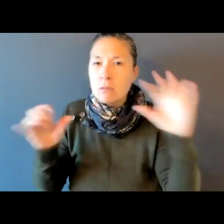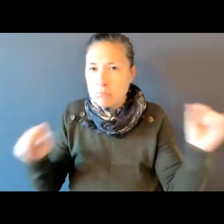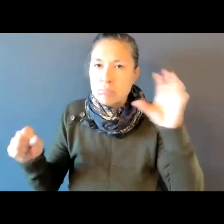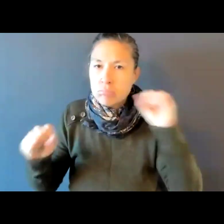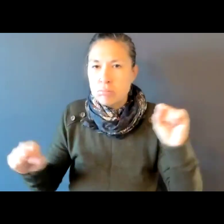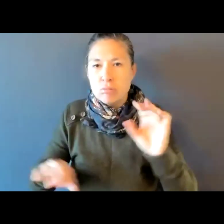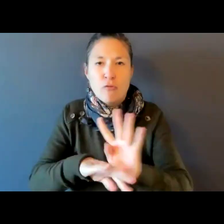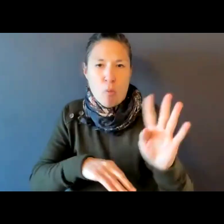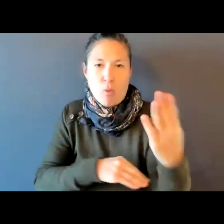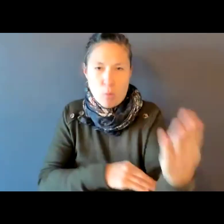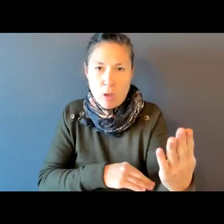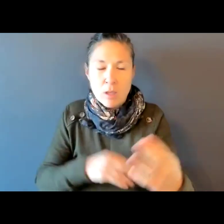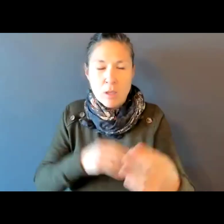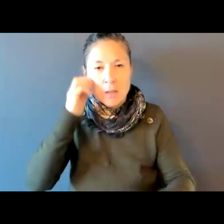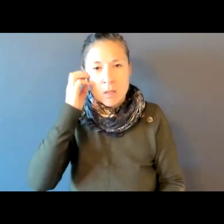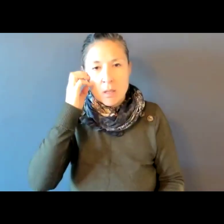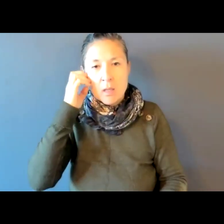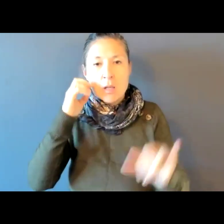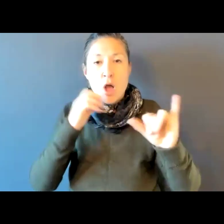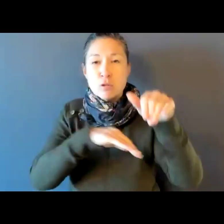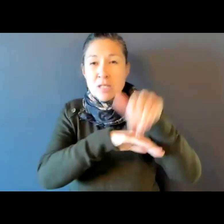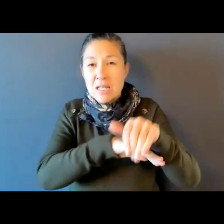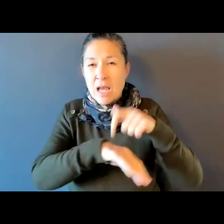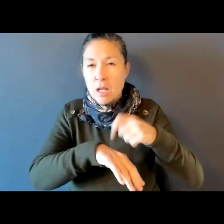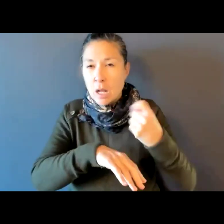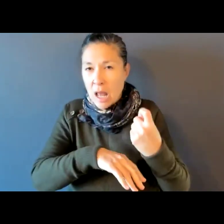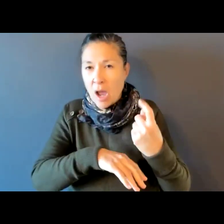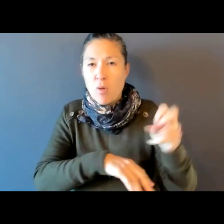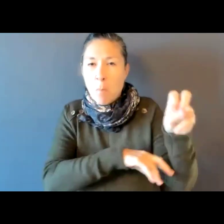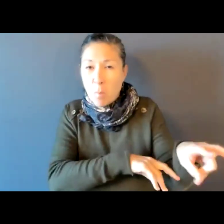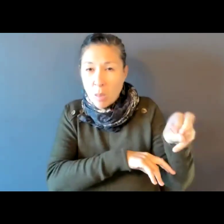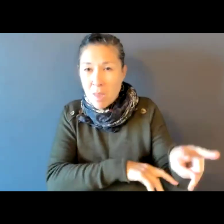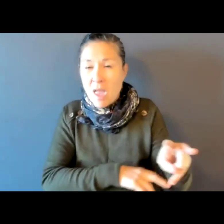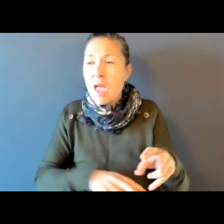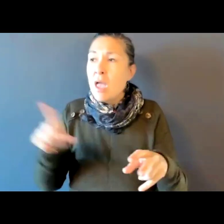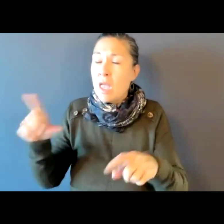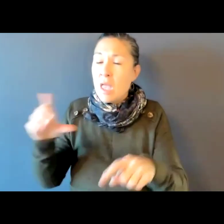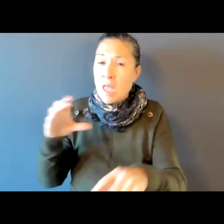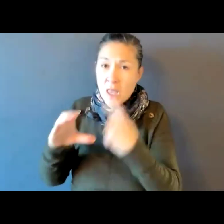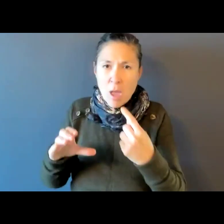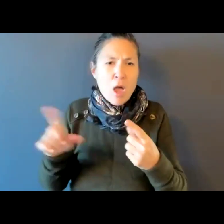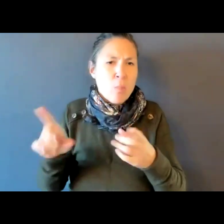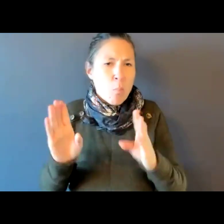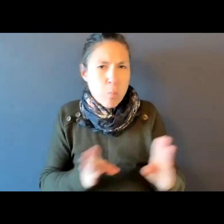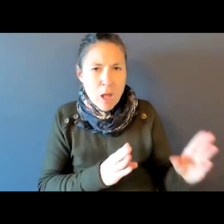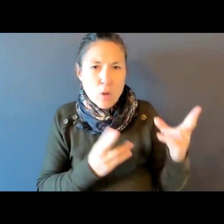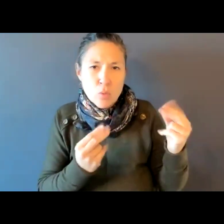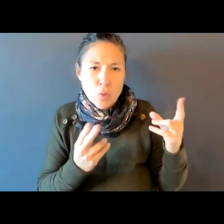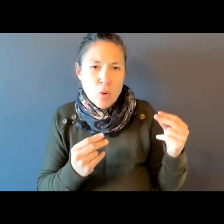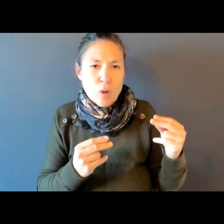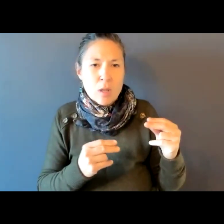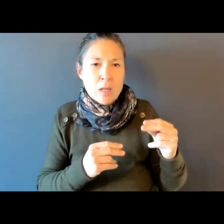also be 11, 12 o'clock at night. They'll send us an email saying they are going to do, late